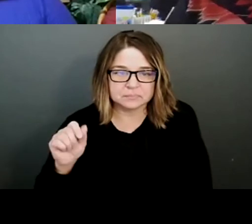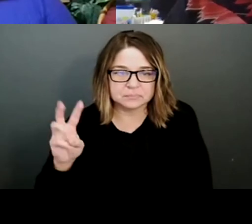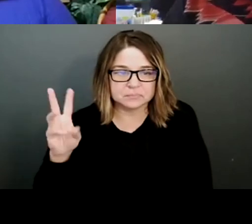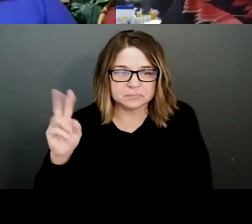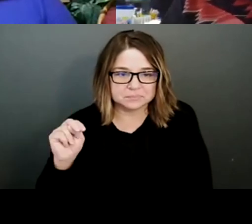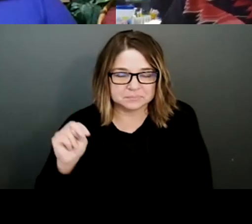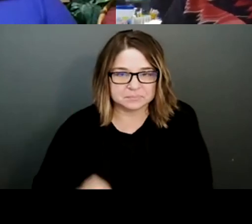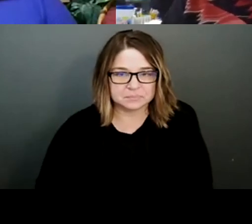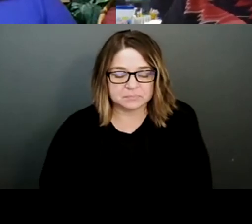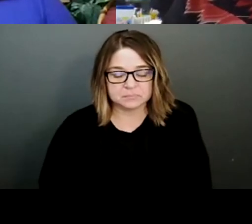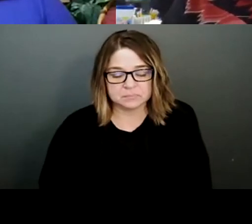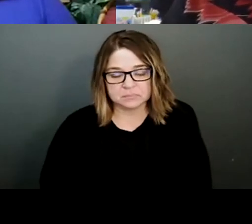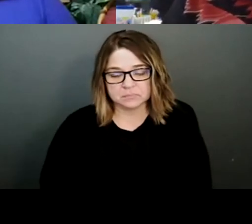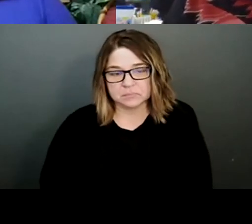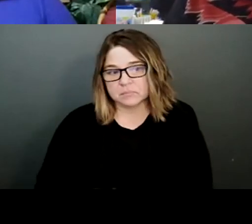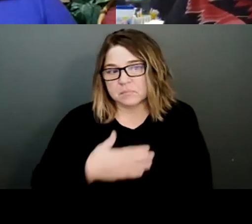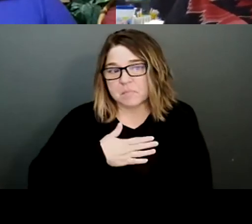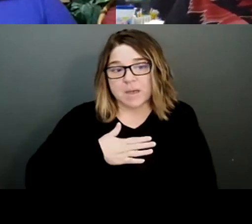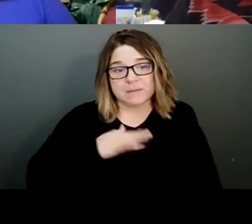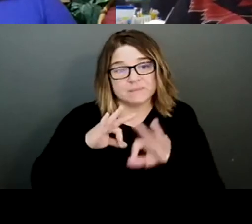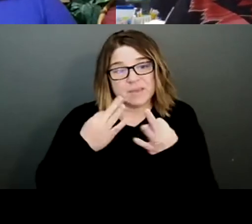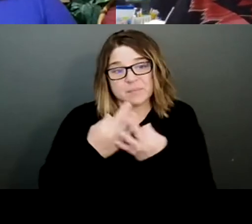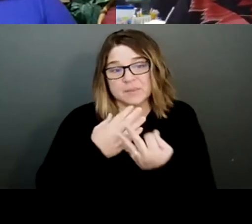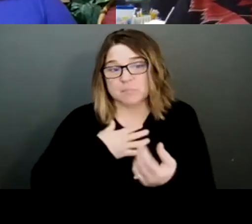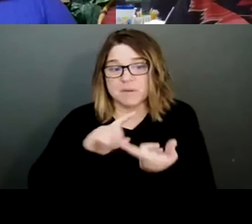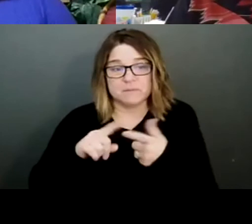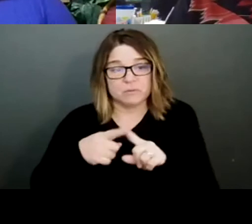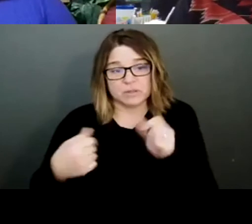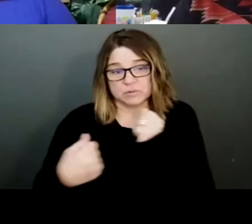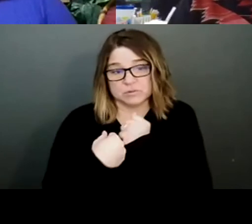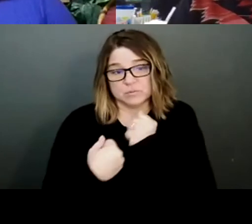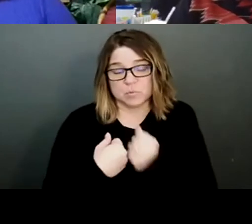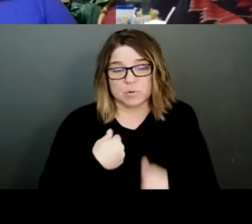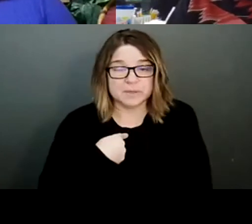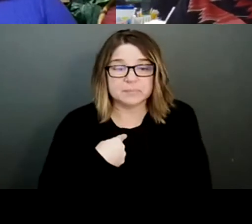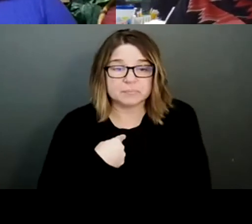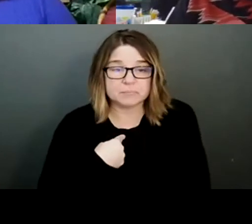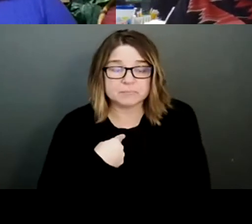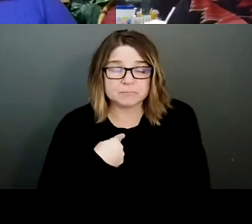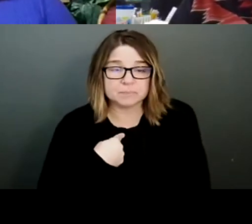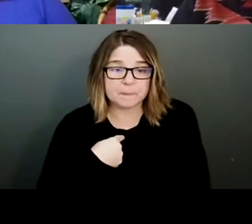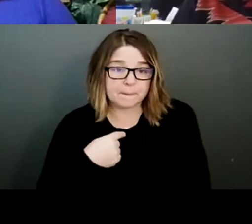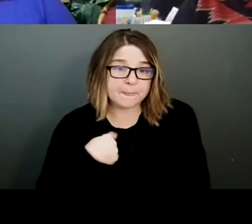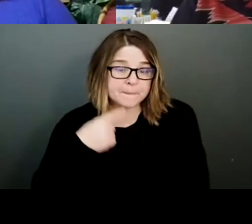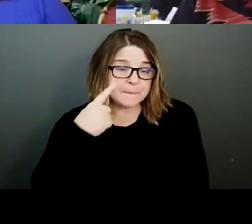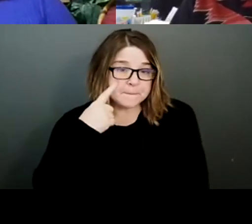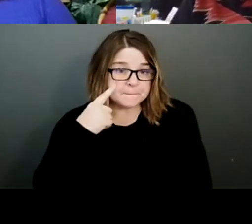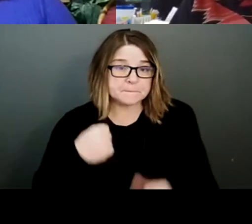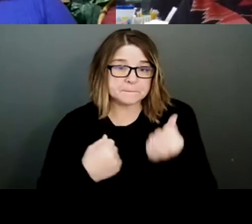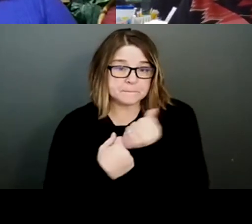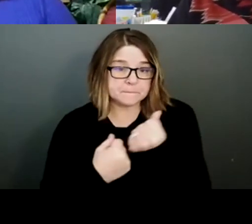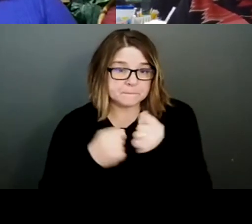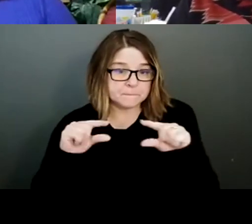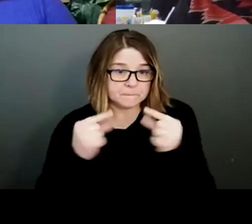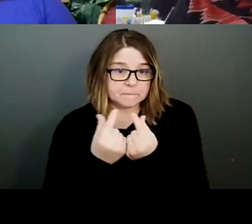I just have family and friends, you know, and what I think about a support group is